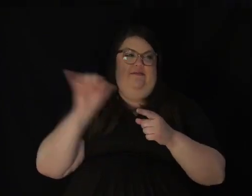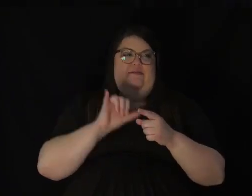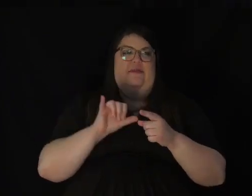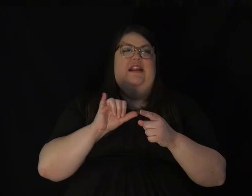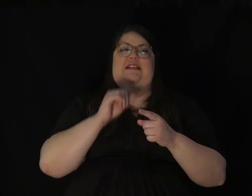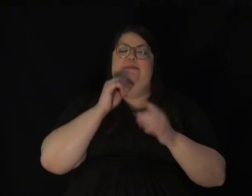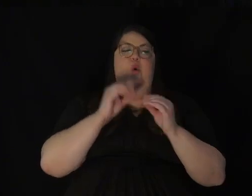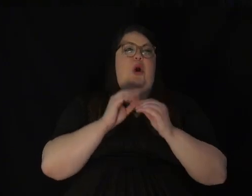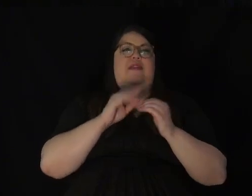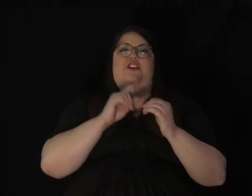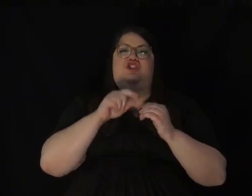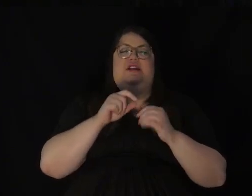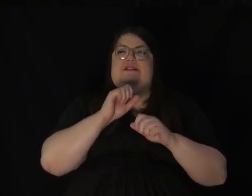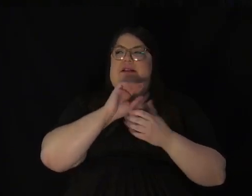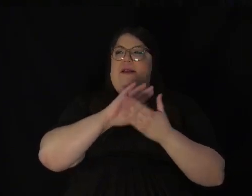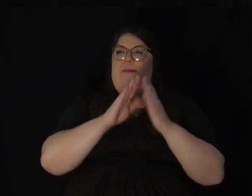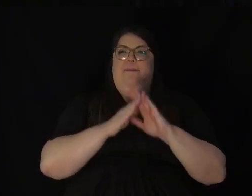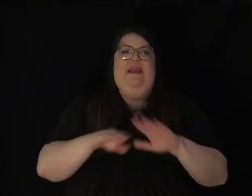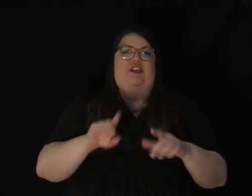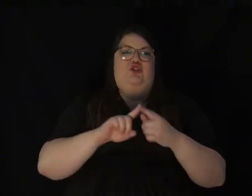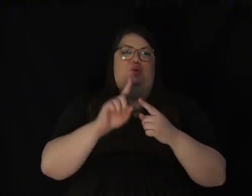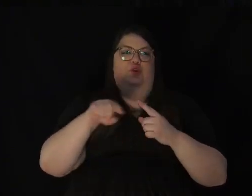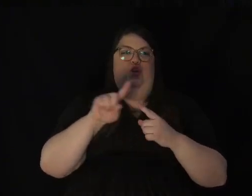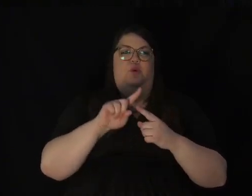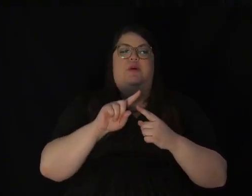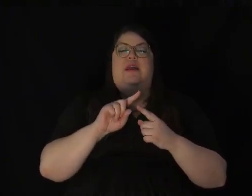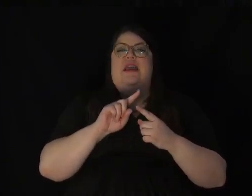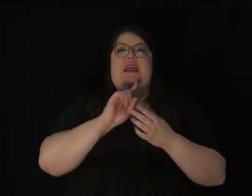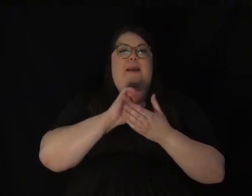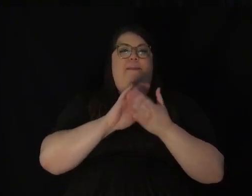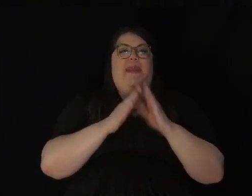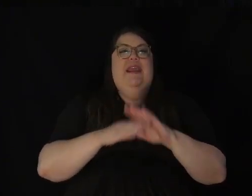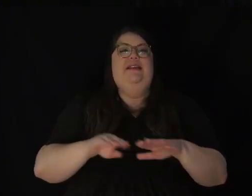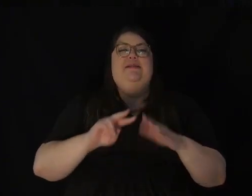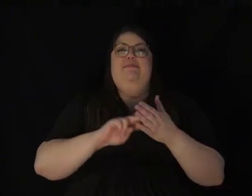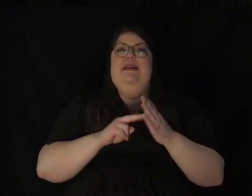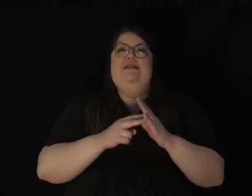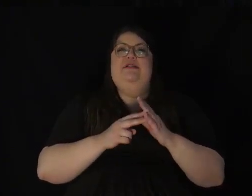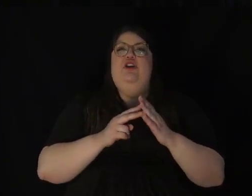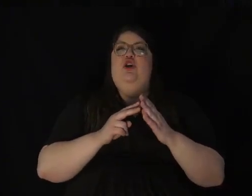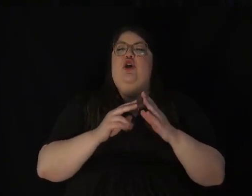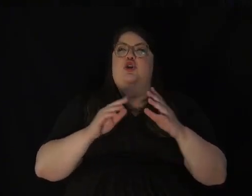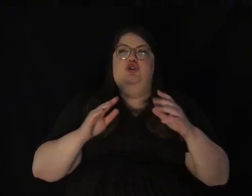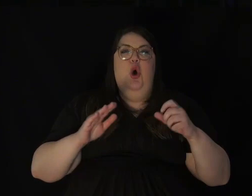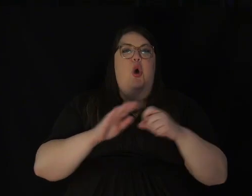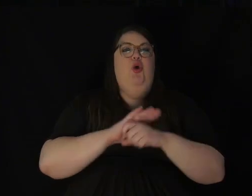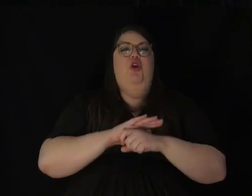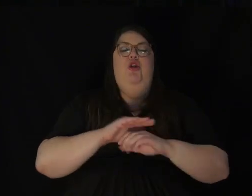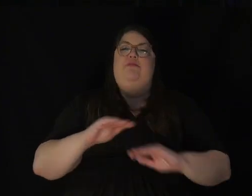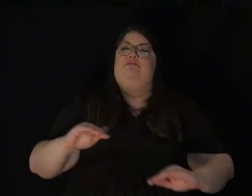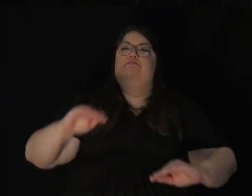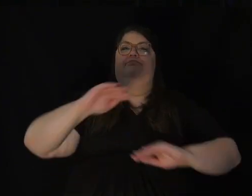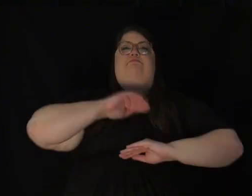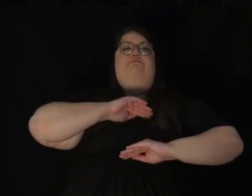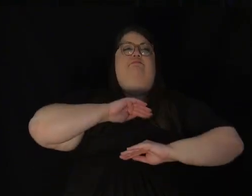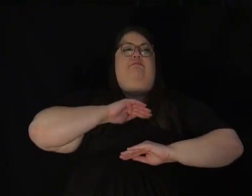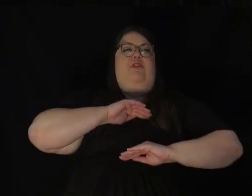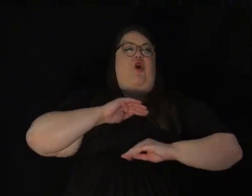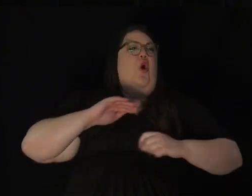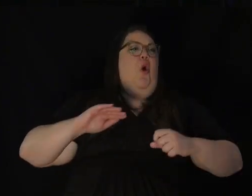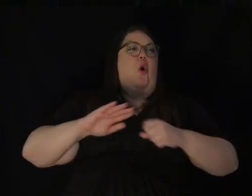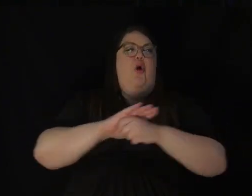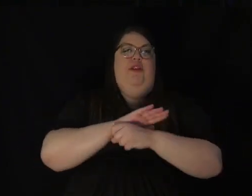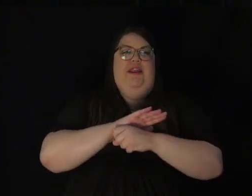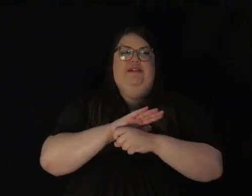you. It's a peace that actually means total well-being, completeness, and wholeness.